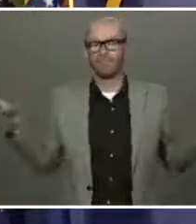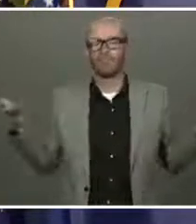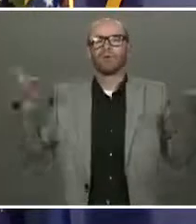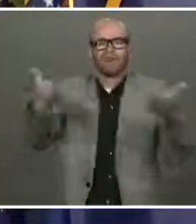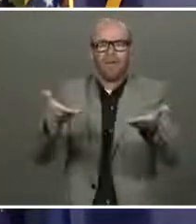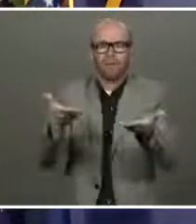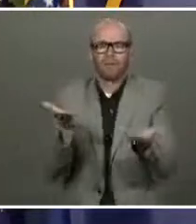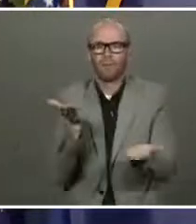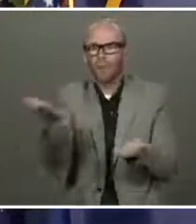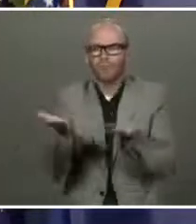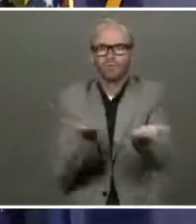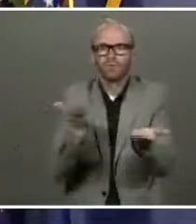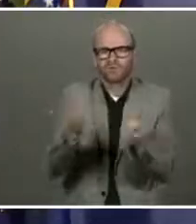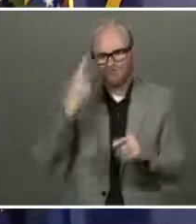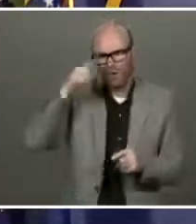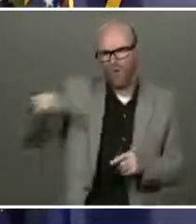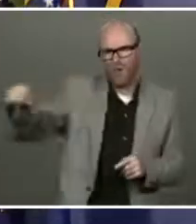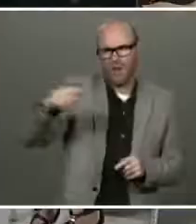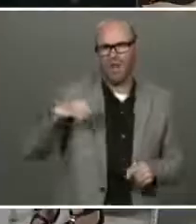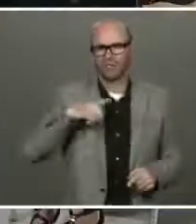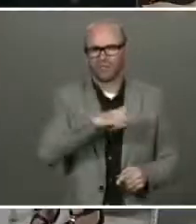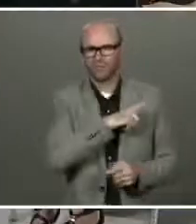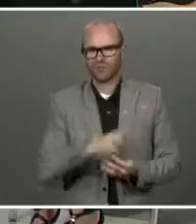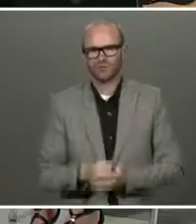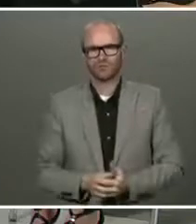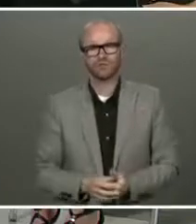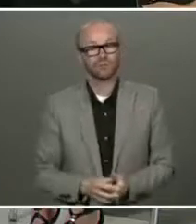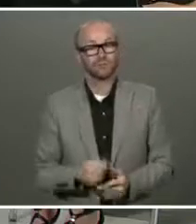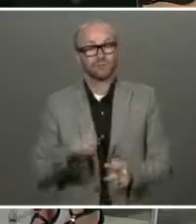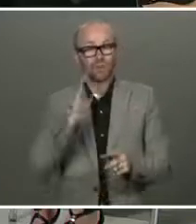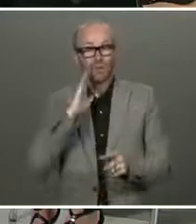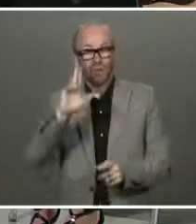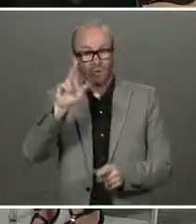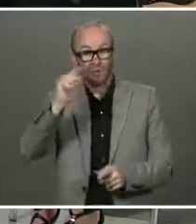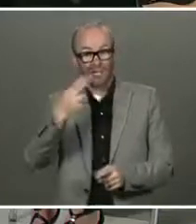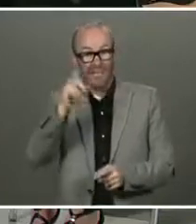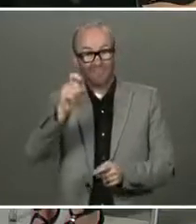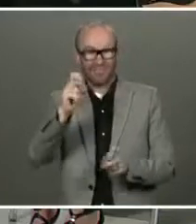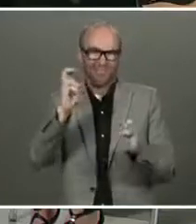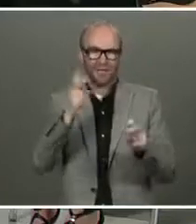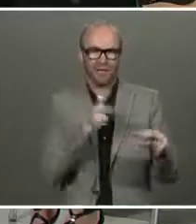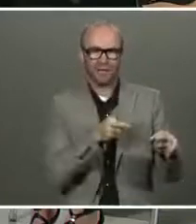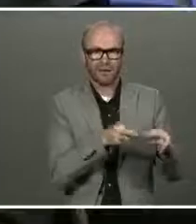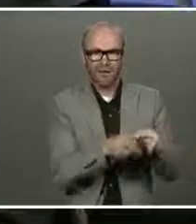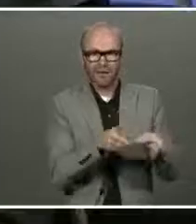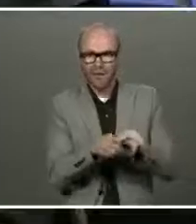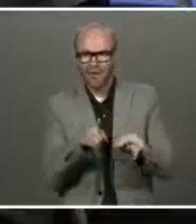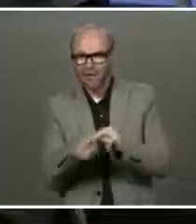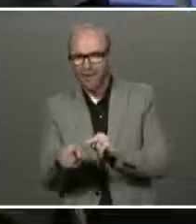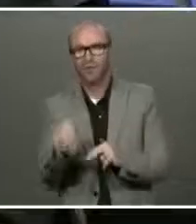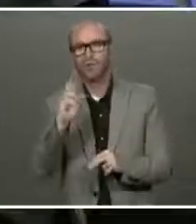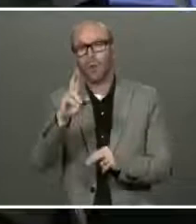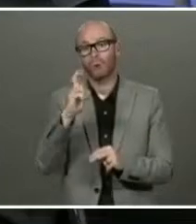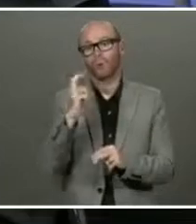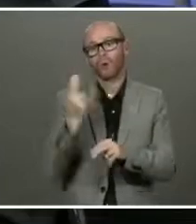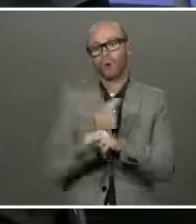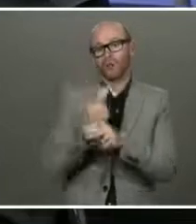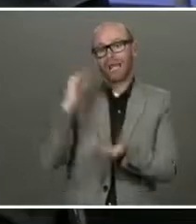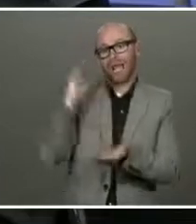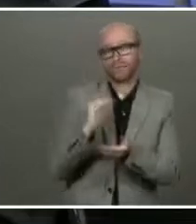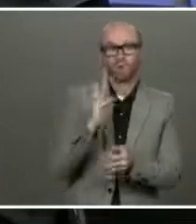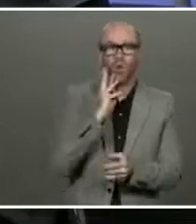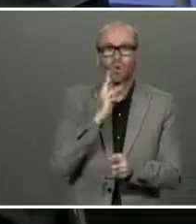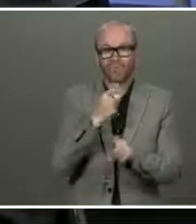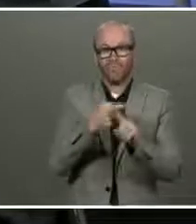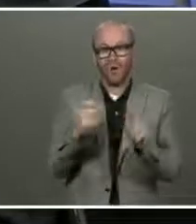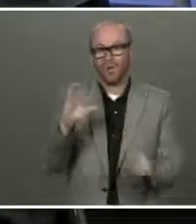legislature, and we'll look forward to those proposals. Is Utah going to be forced to make more cuts or have to take less water out of the Colorado River, regardless